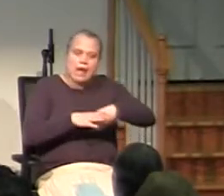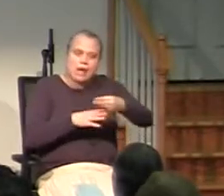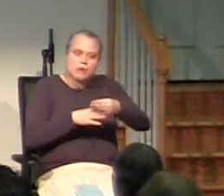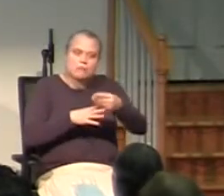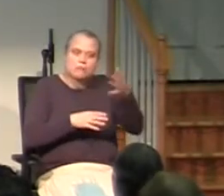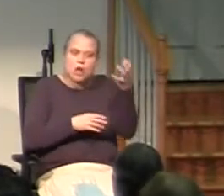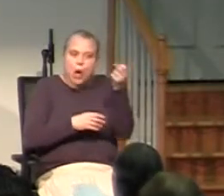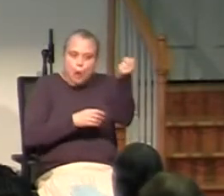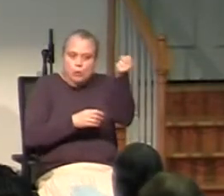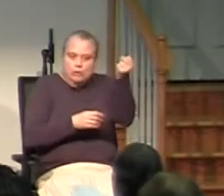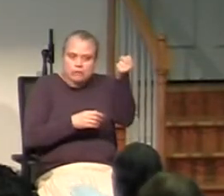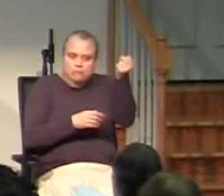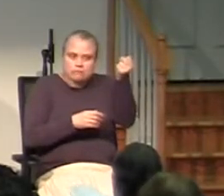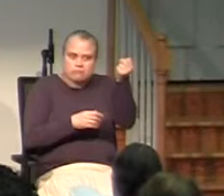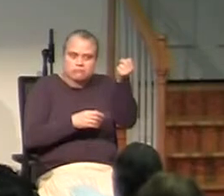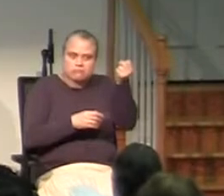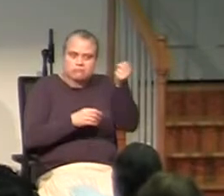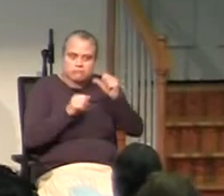hang on.